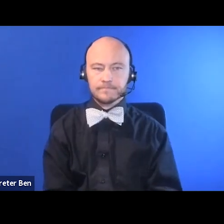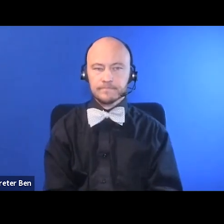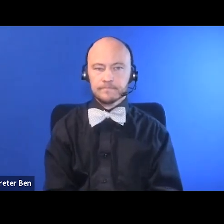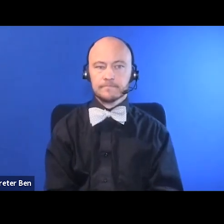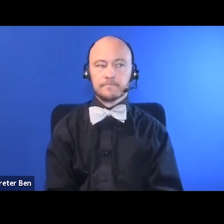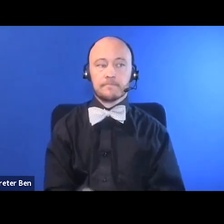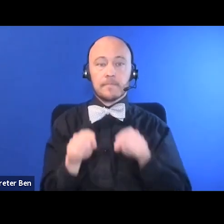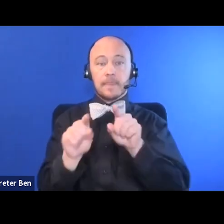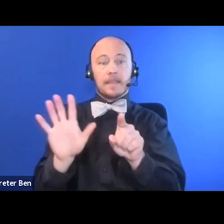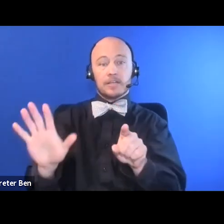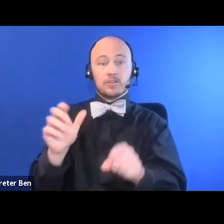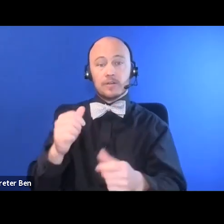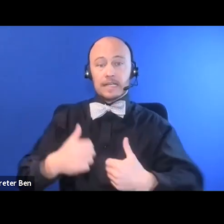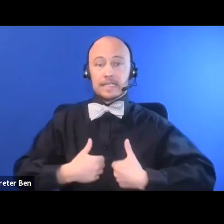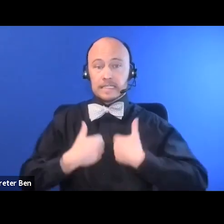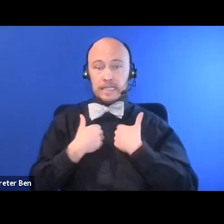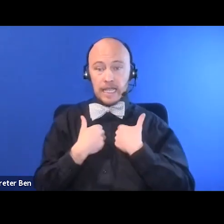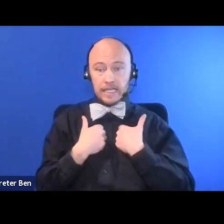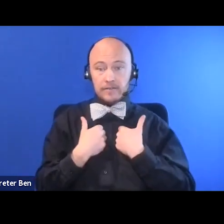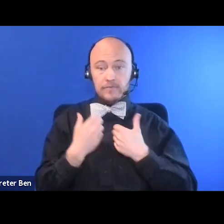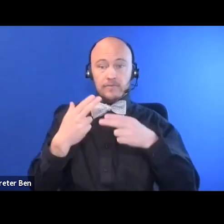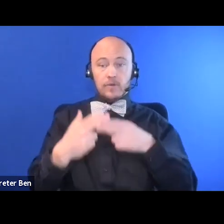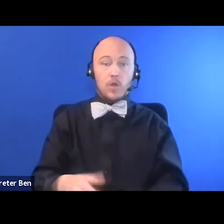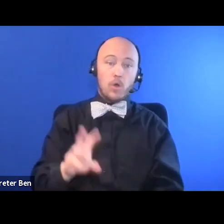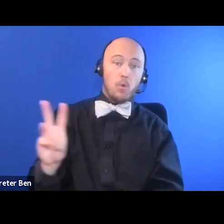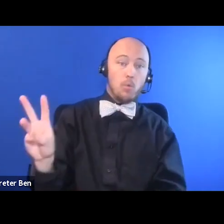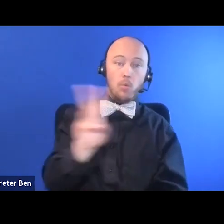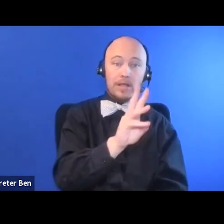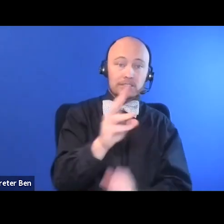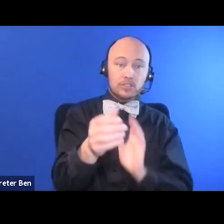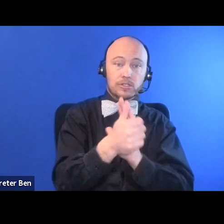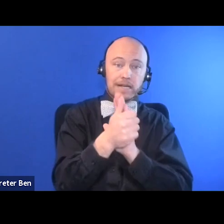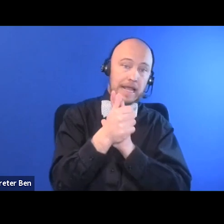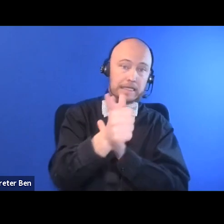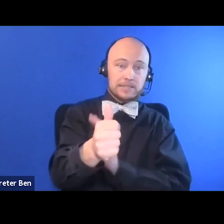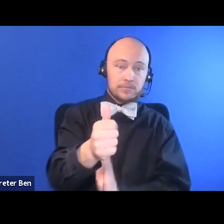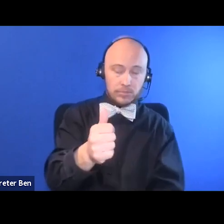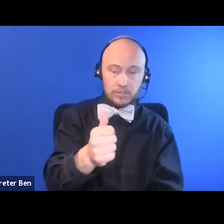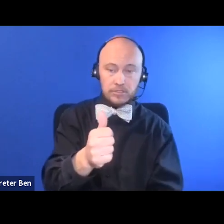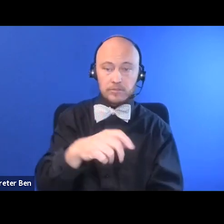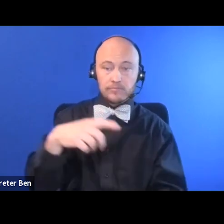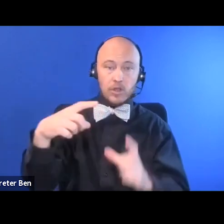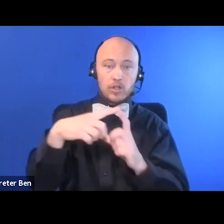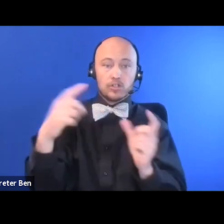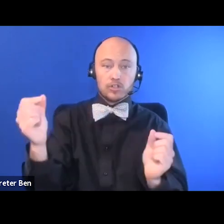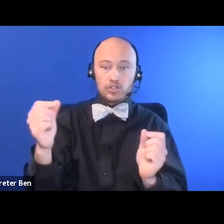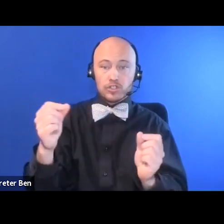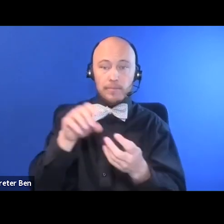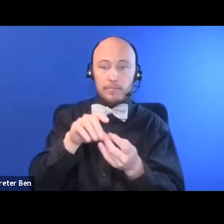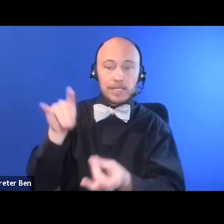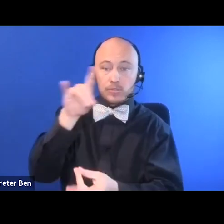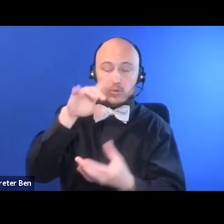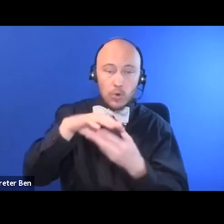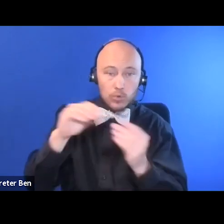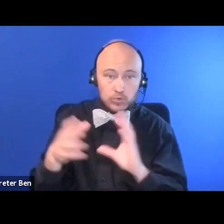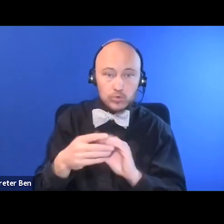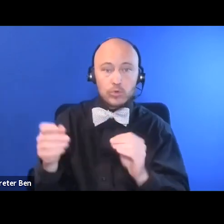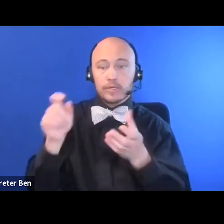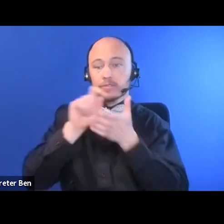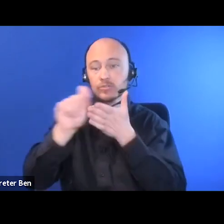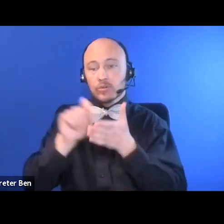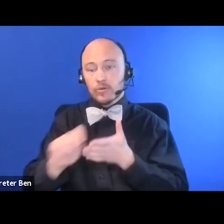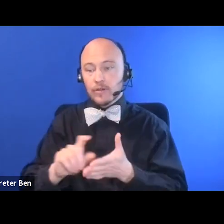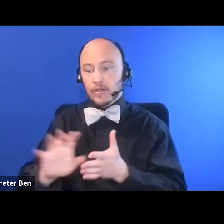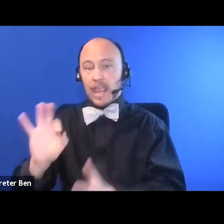During his lifetime, he was considered a Western expert on Japanese ghost stories, folklore, and